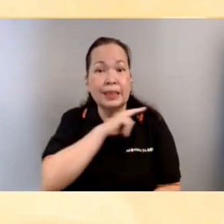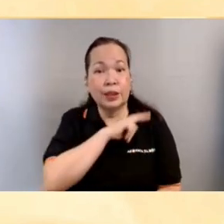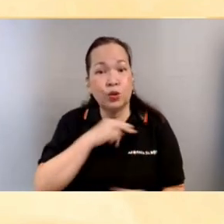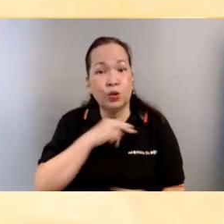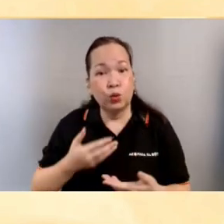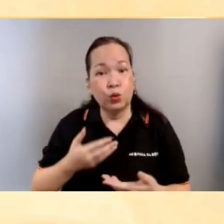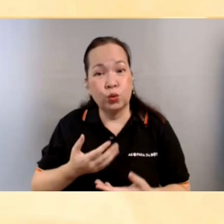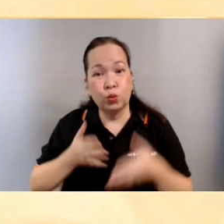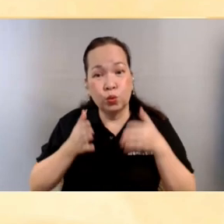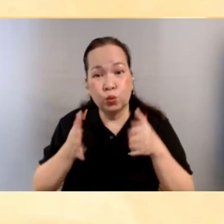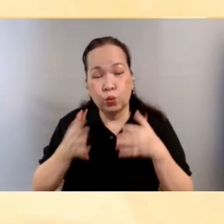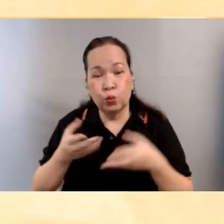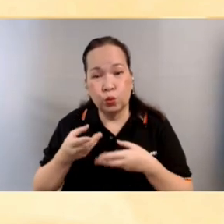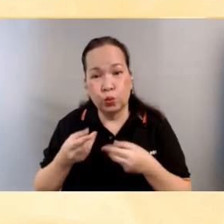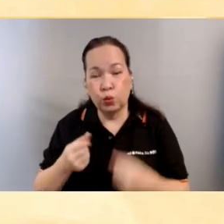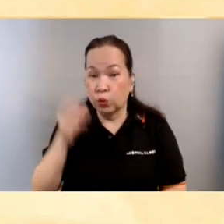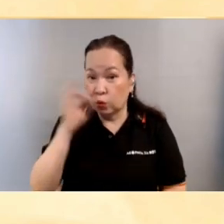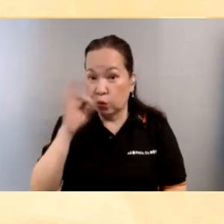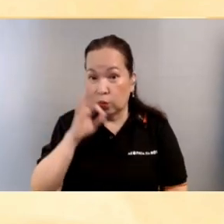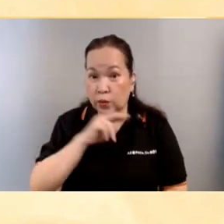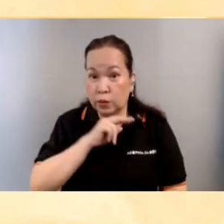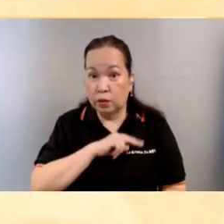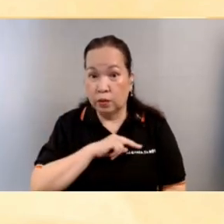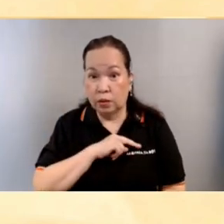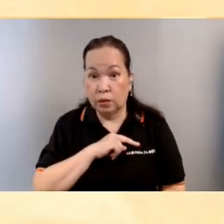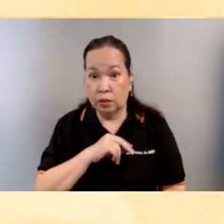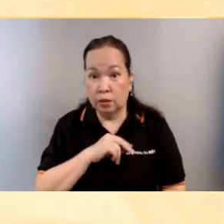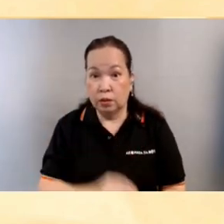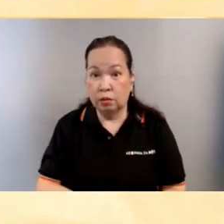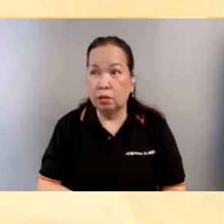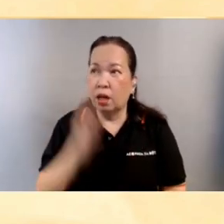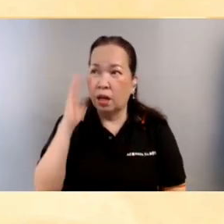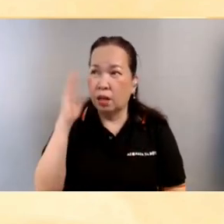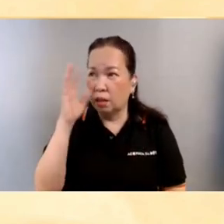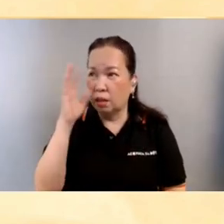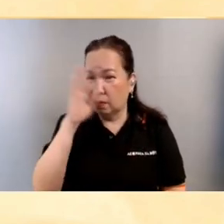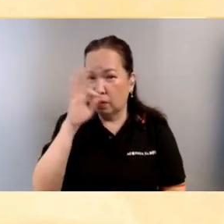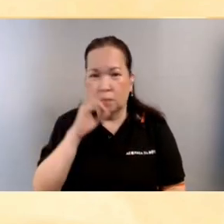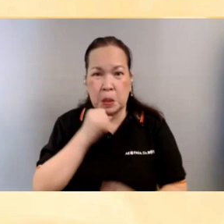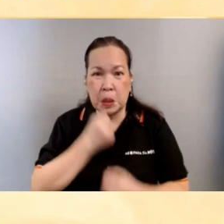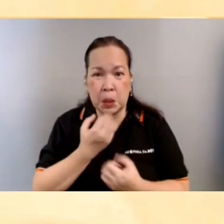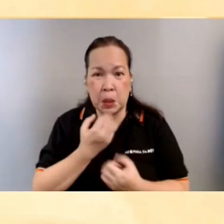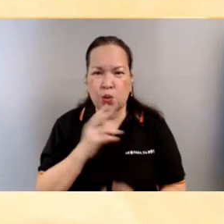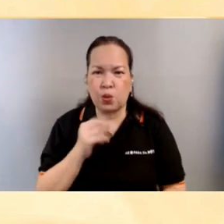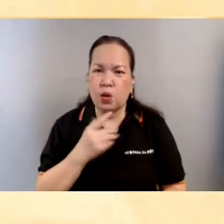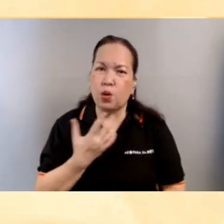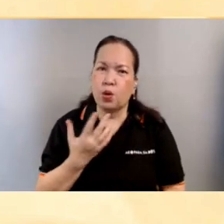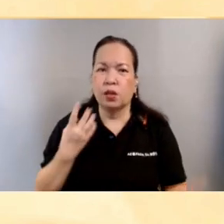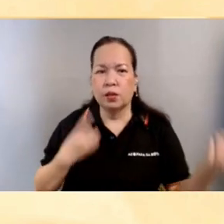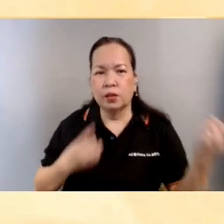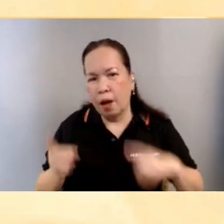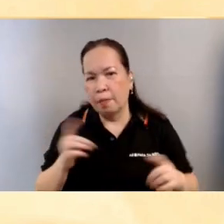also natural way for Filipinos. We are not so articulate in terms of words, but we can use drama, play,